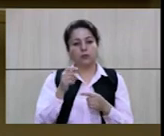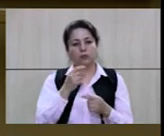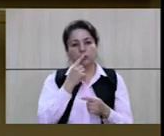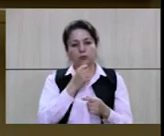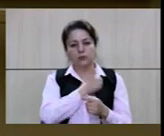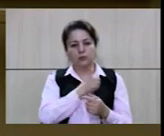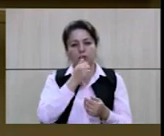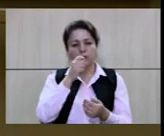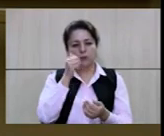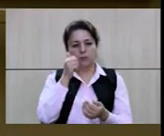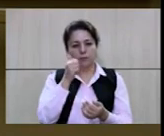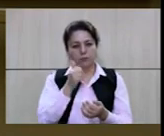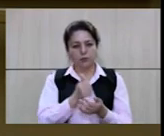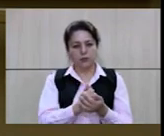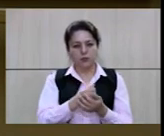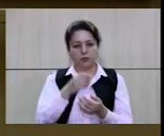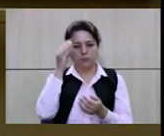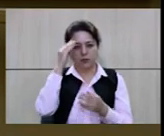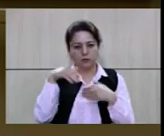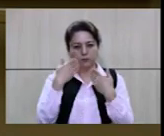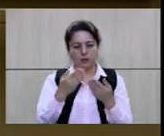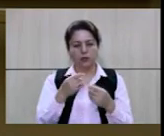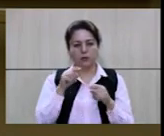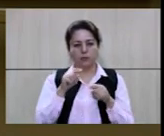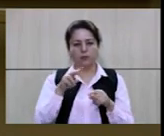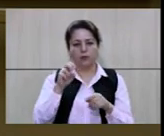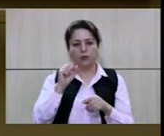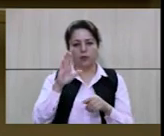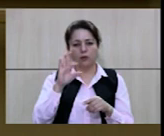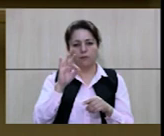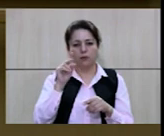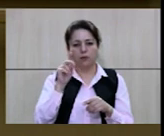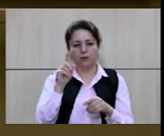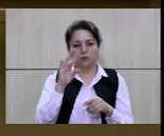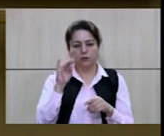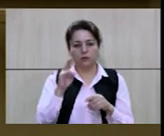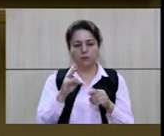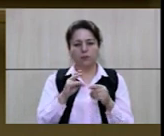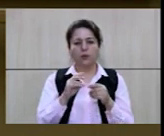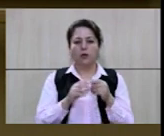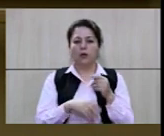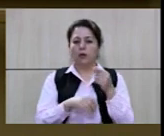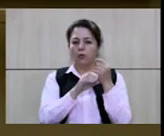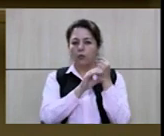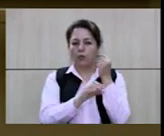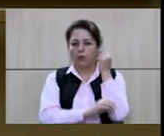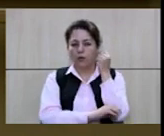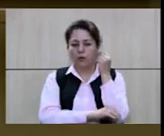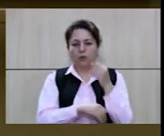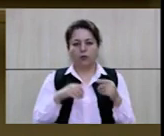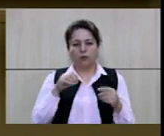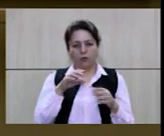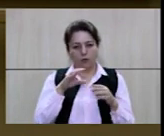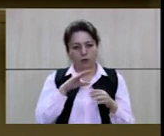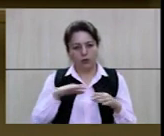Shu bilan birga bu lavozim Qo'qon xonligida xondan keyingi o'rinda turuvchi lavozim